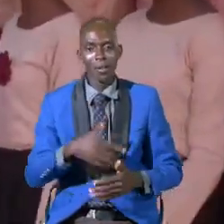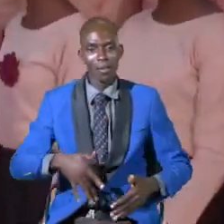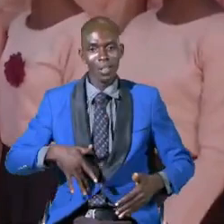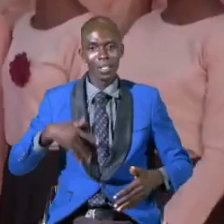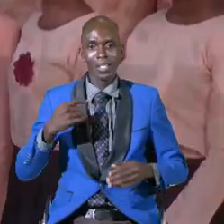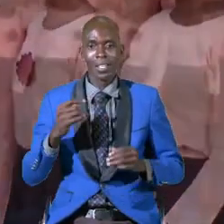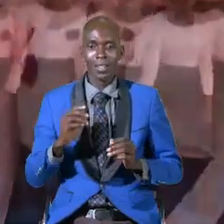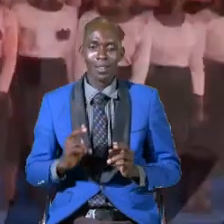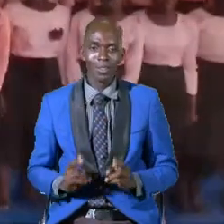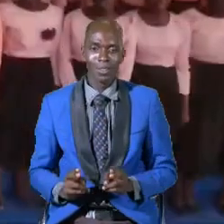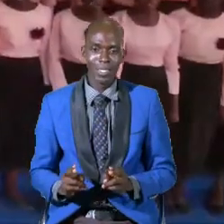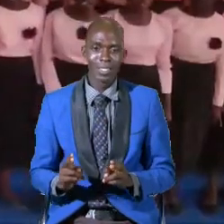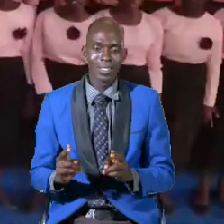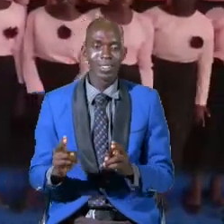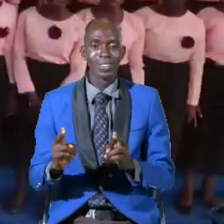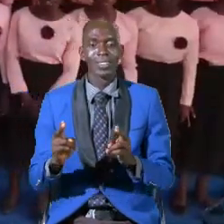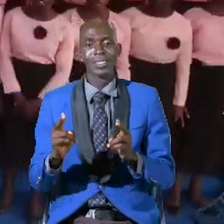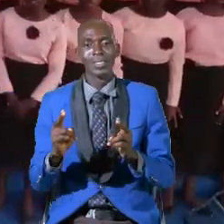earth. We